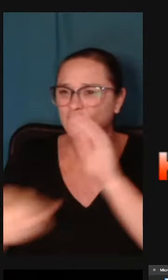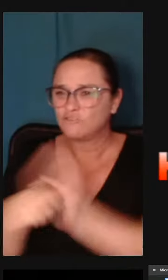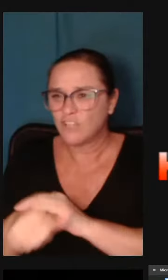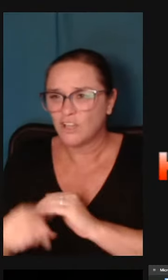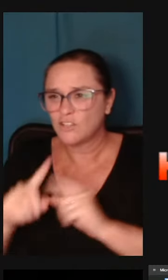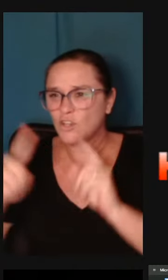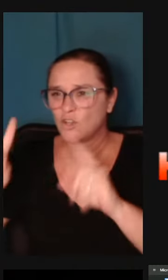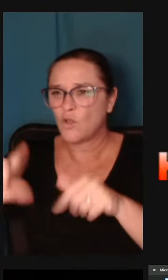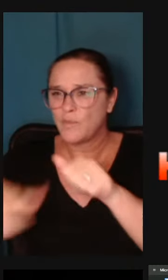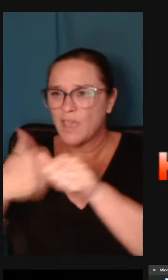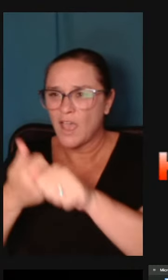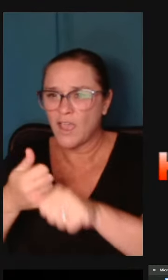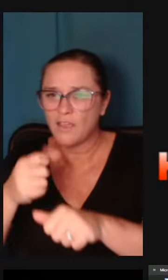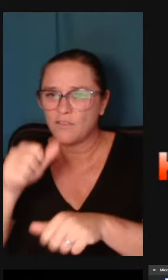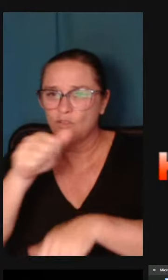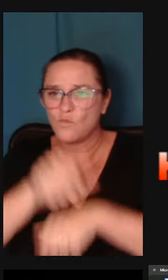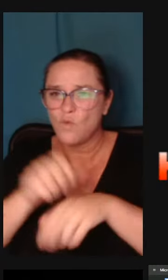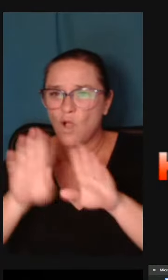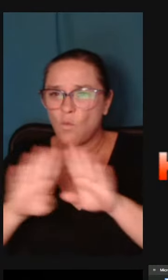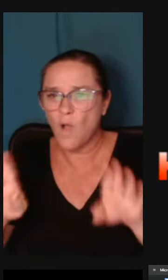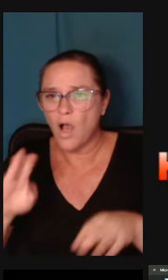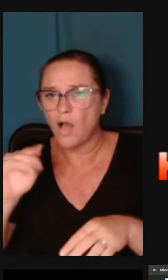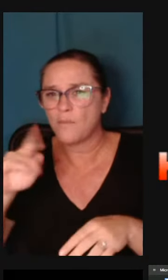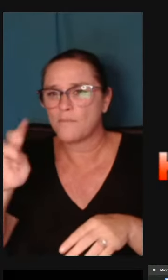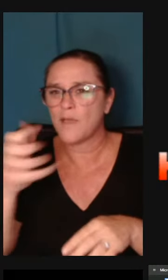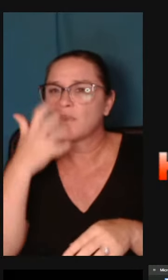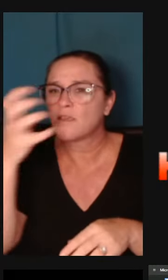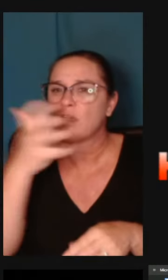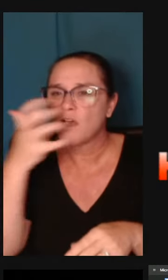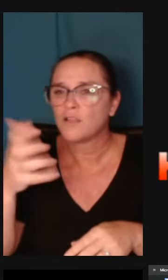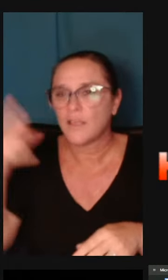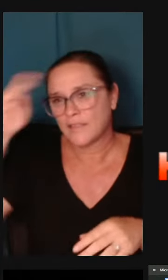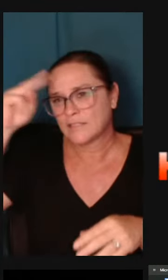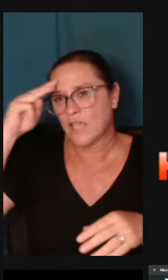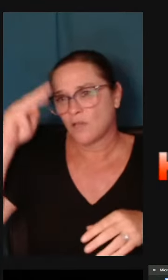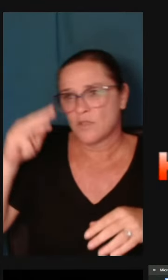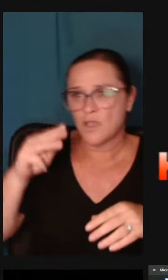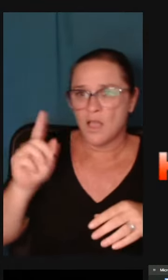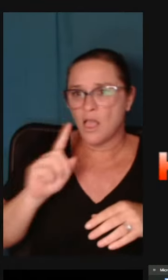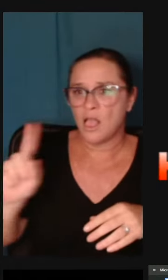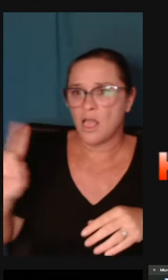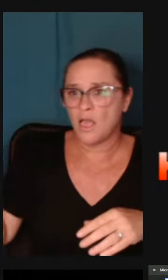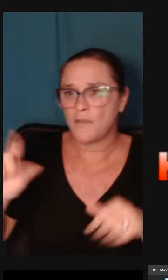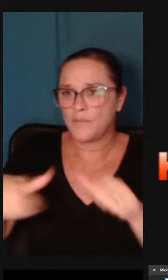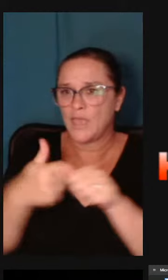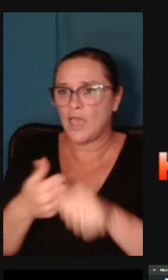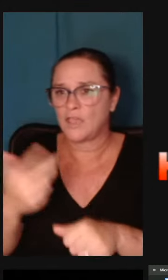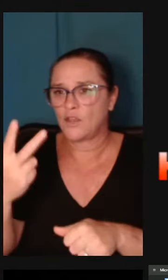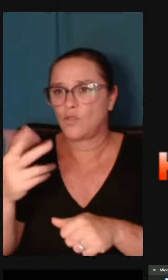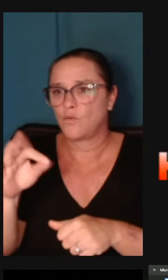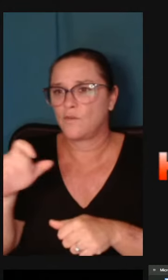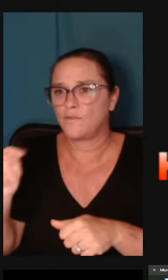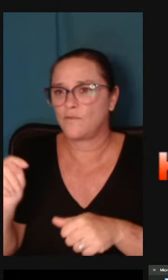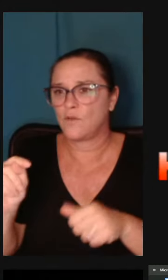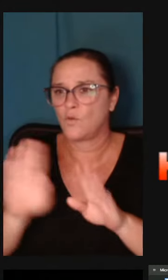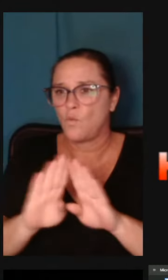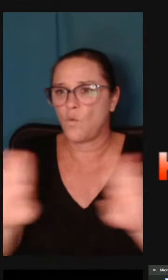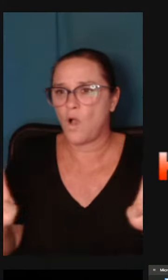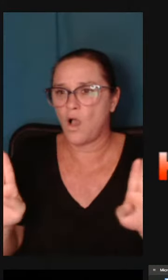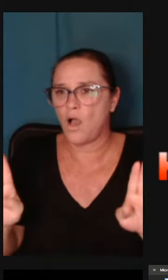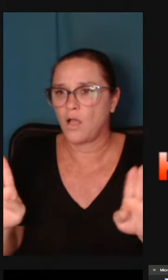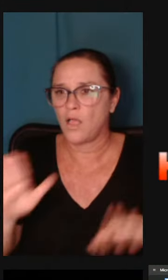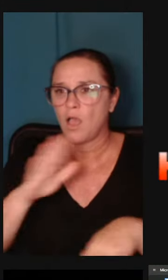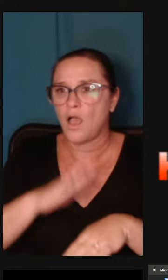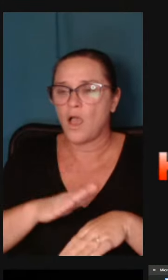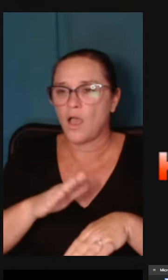Mike screamed. The scouts dragged themselves behind a 3-foot wall, hiding on the ocean